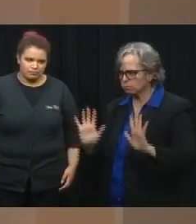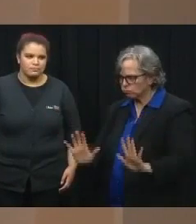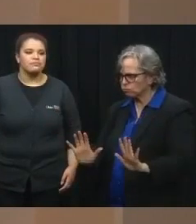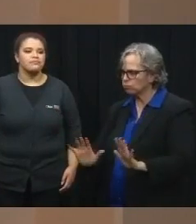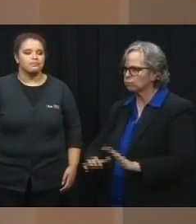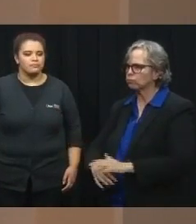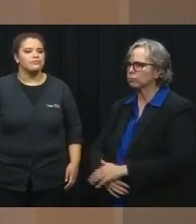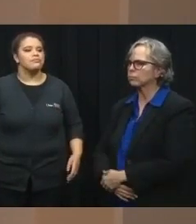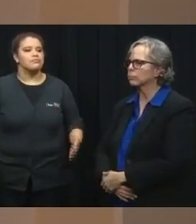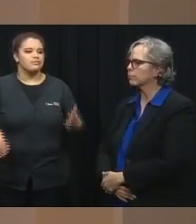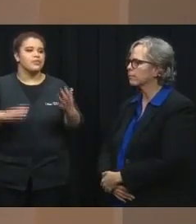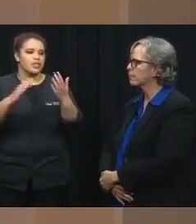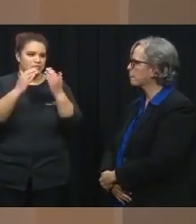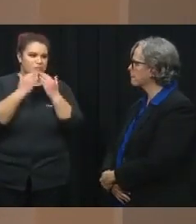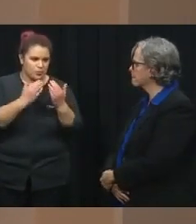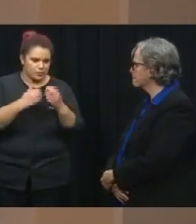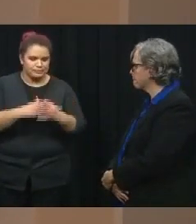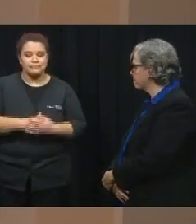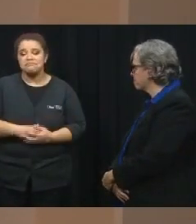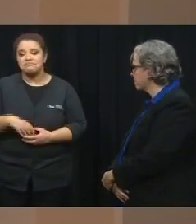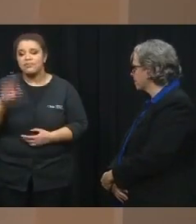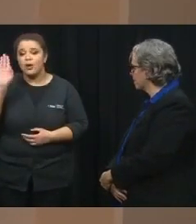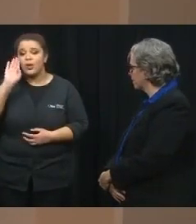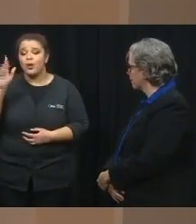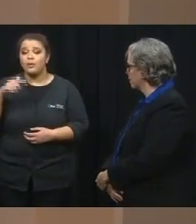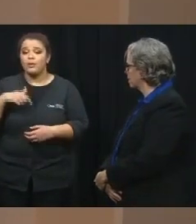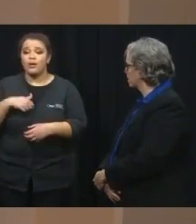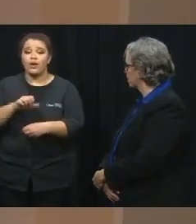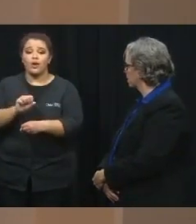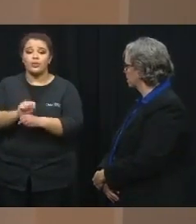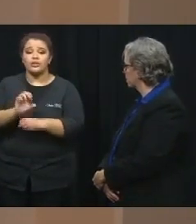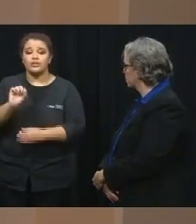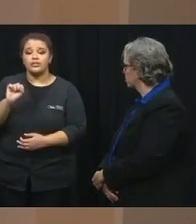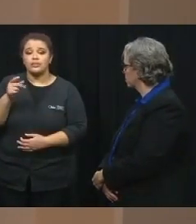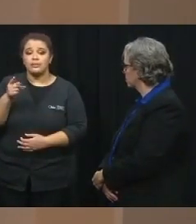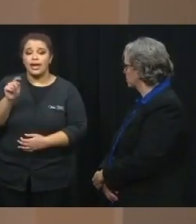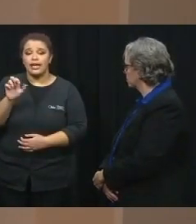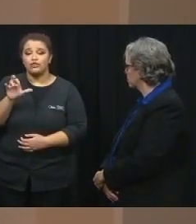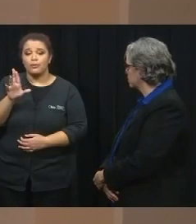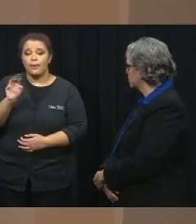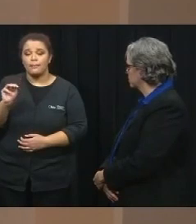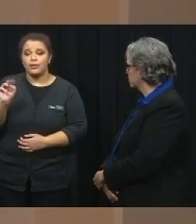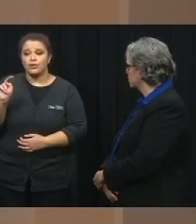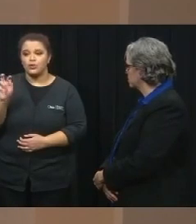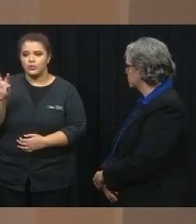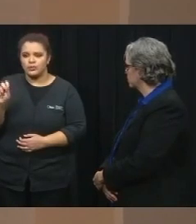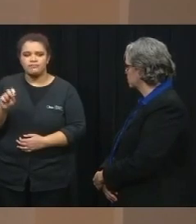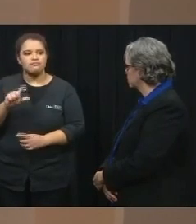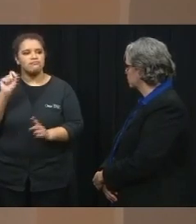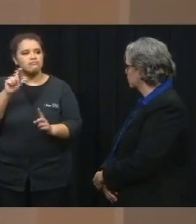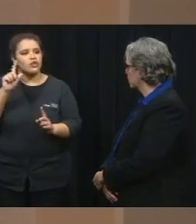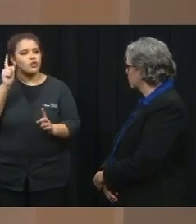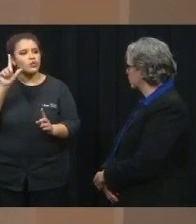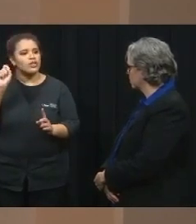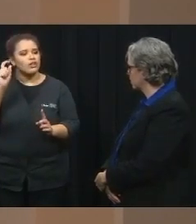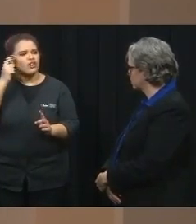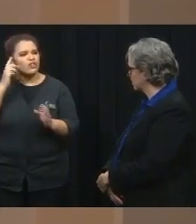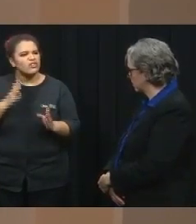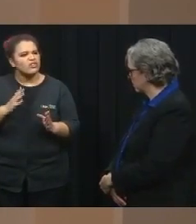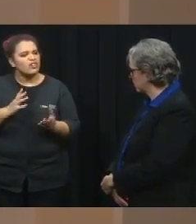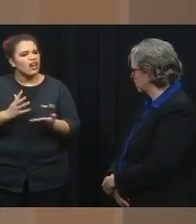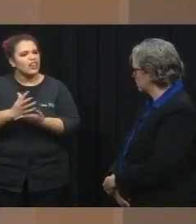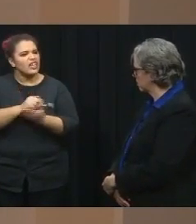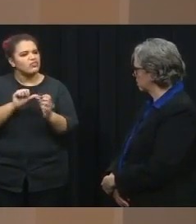Hi, Molly Martinez, Spectrum News. This is a viewer question for the Lieutenant Governor. Why are collection agencies considered essential right